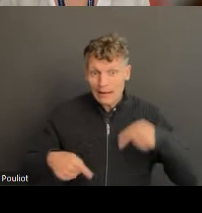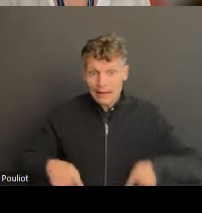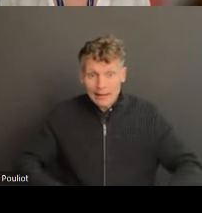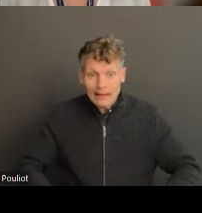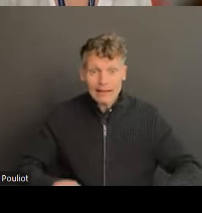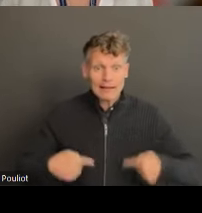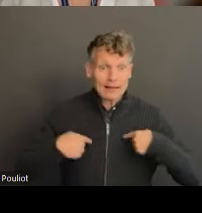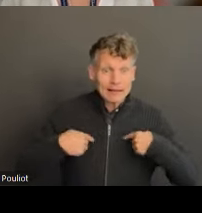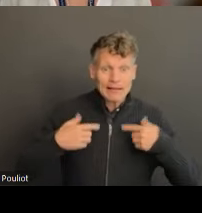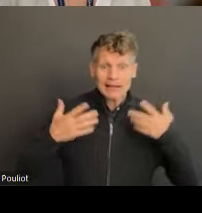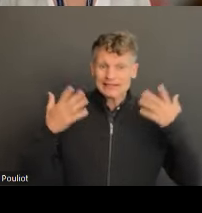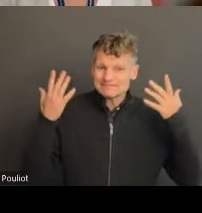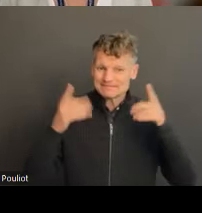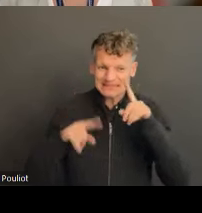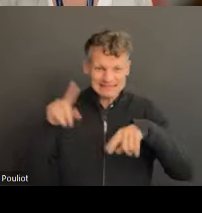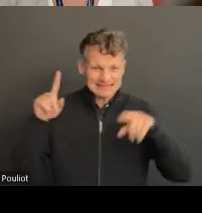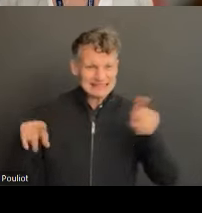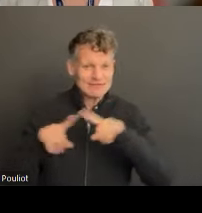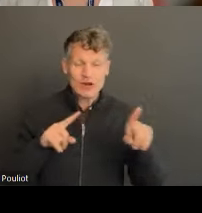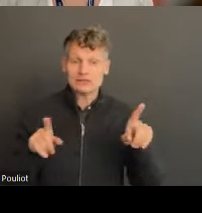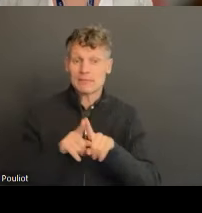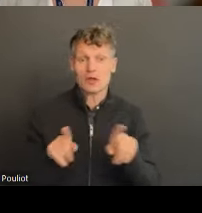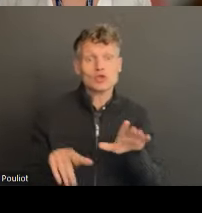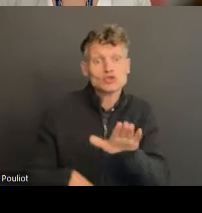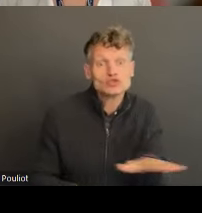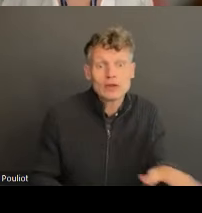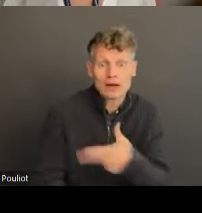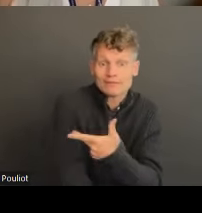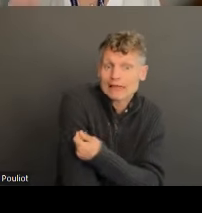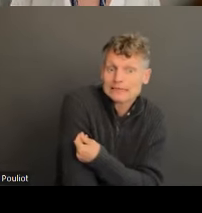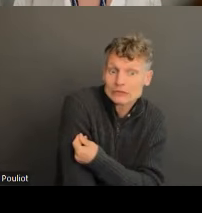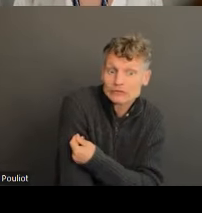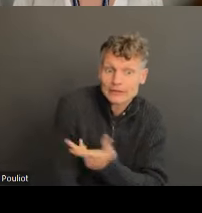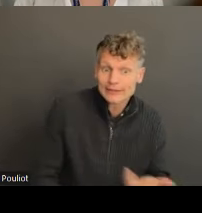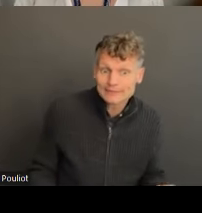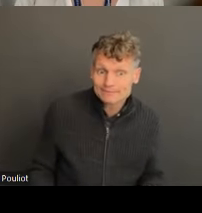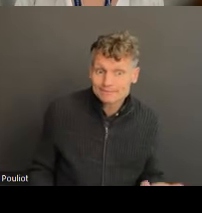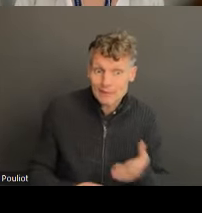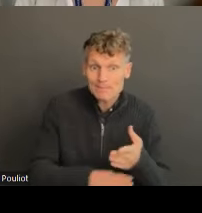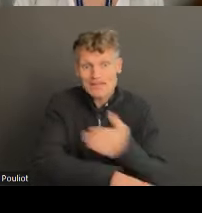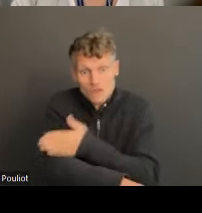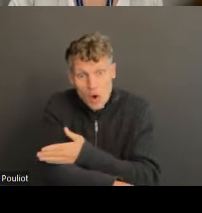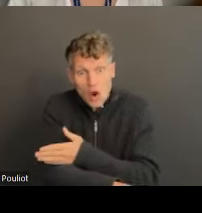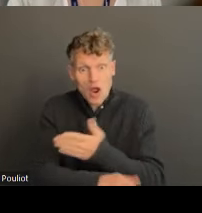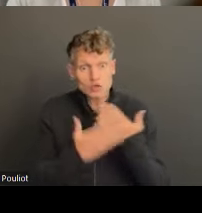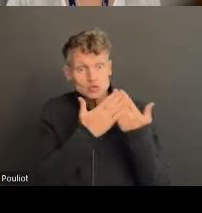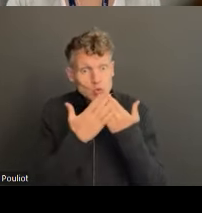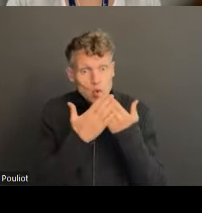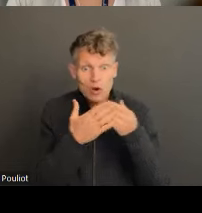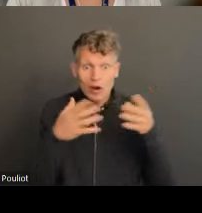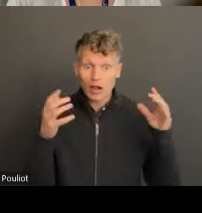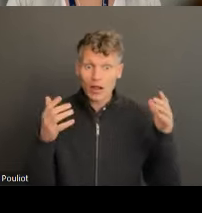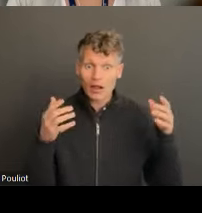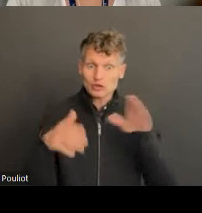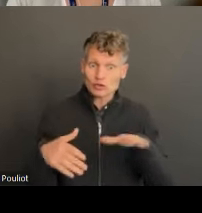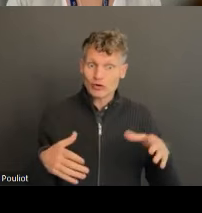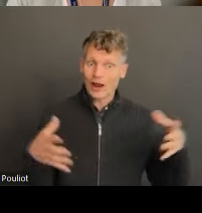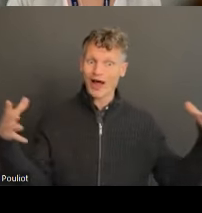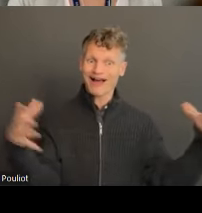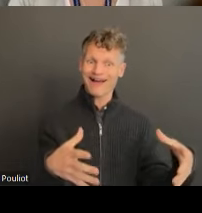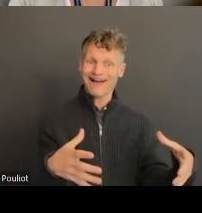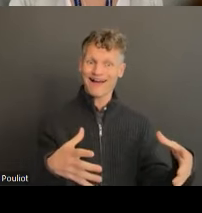for children during their school years. And the secondary prevention, we have all these screening